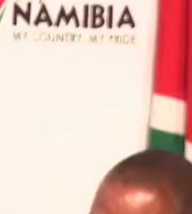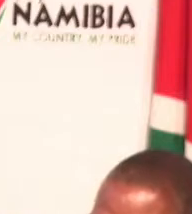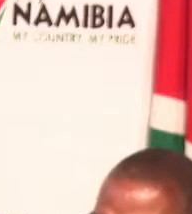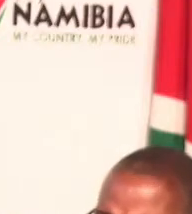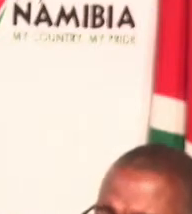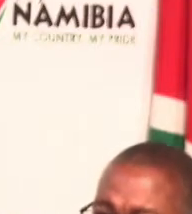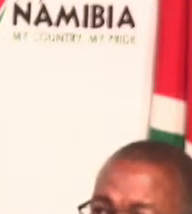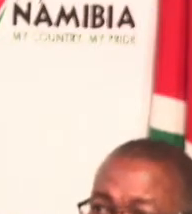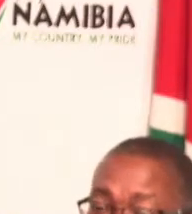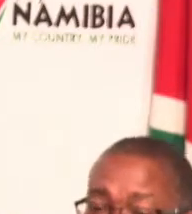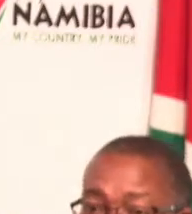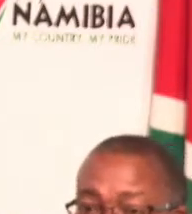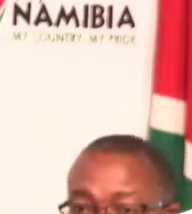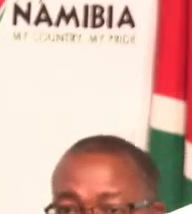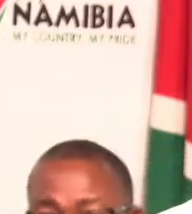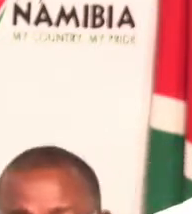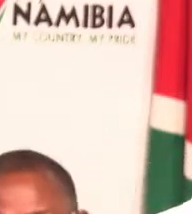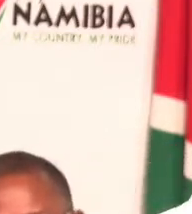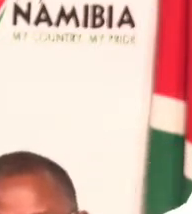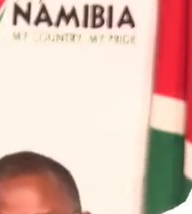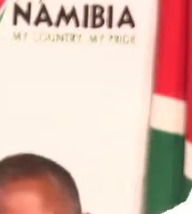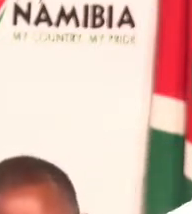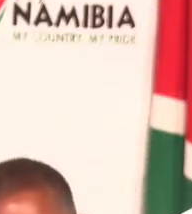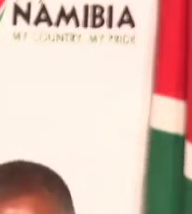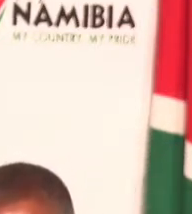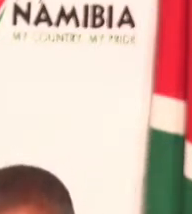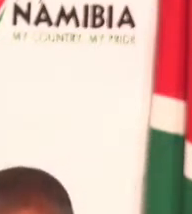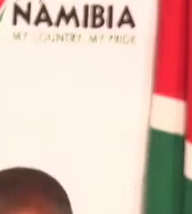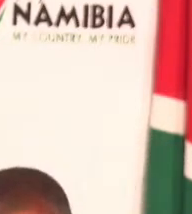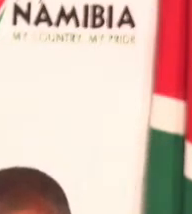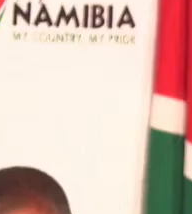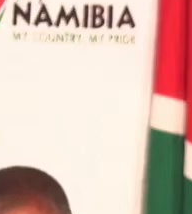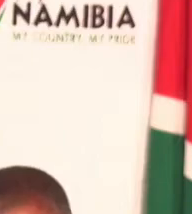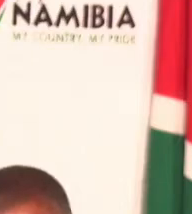are learning very valuable lessons in terms of infrastructure for